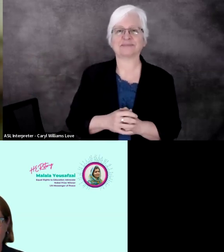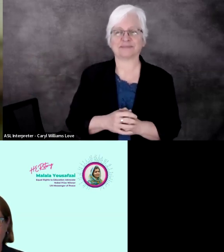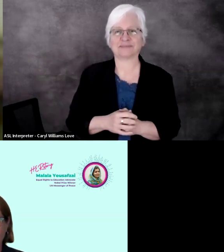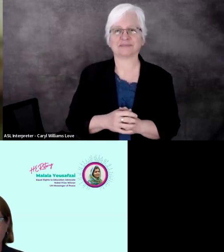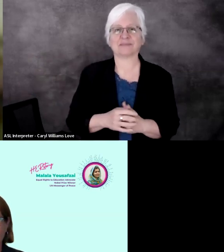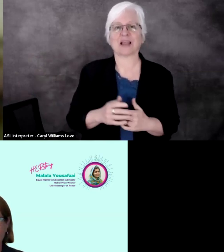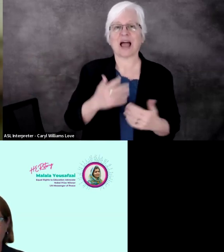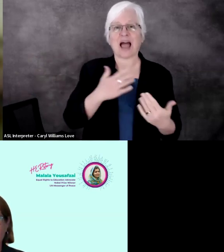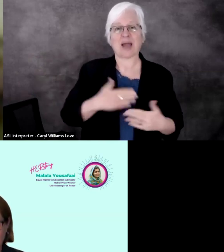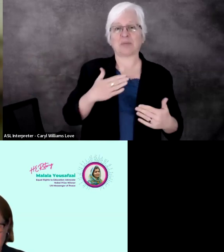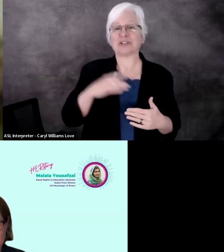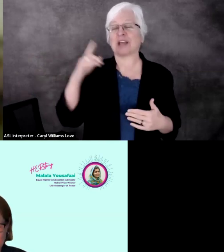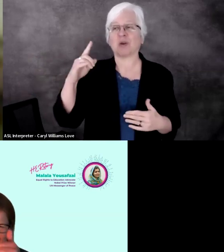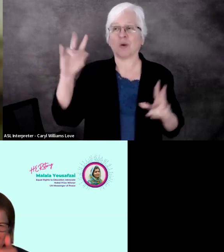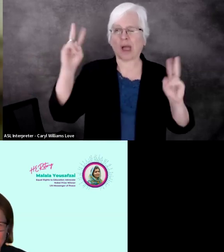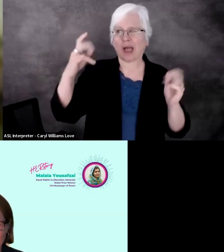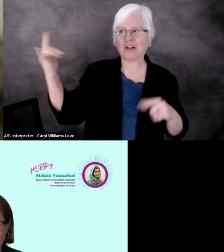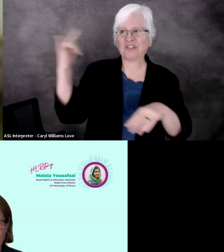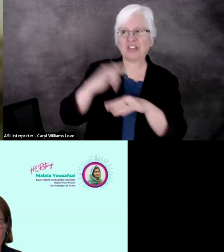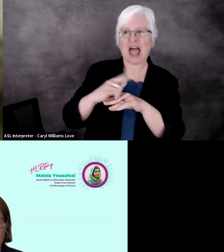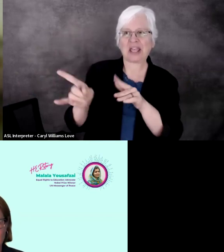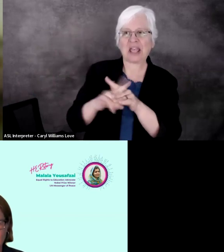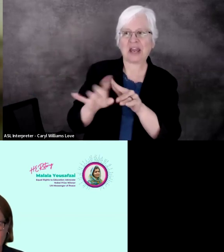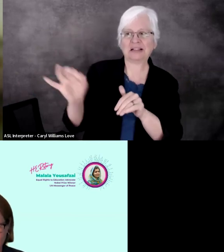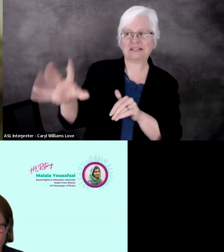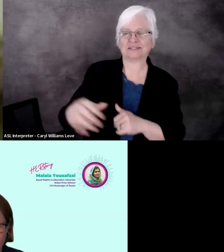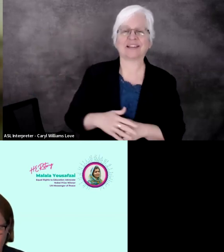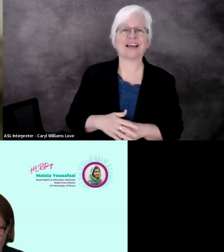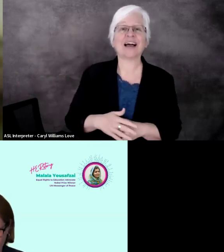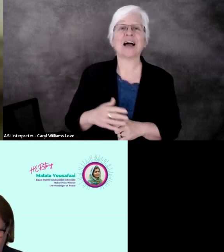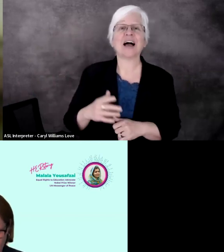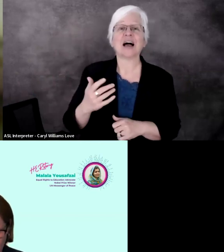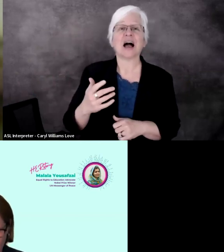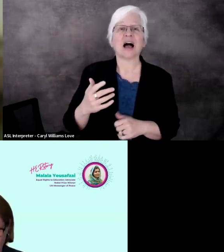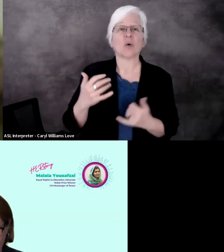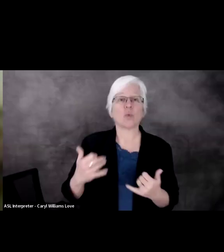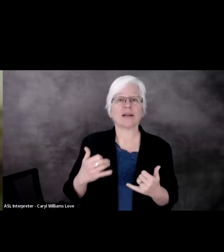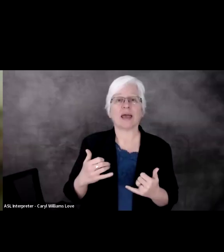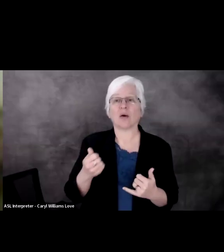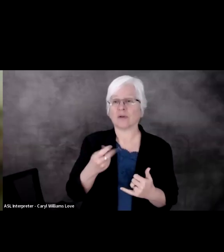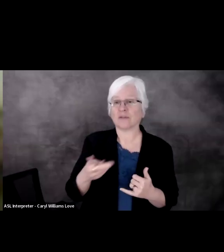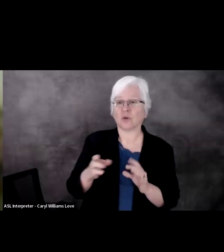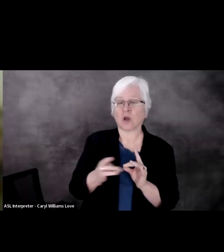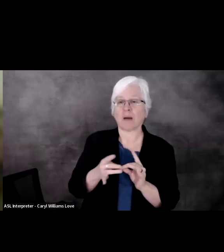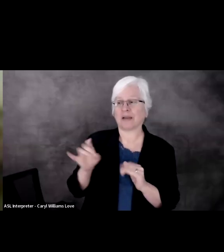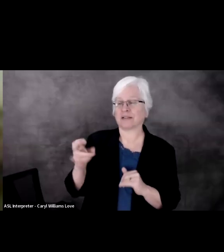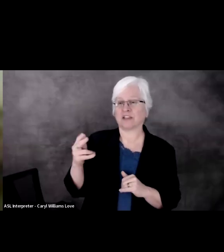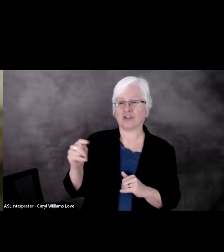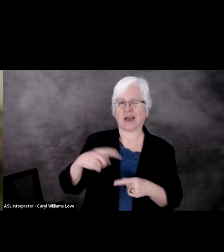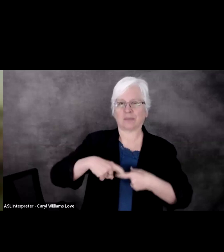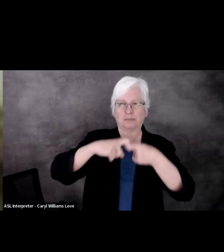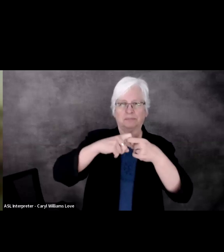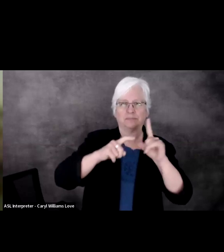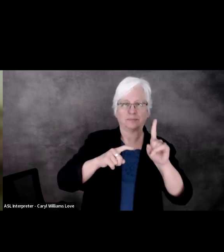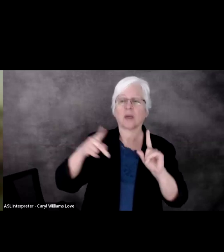I appreciate you flying in to share that. I'm going to pause. I see a couple hands up. I'm going to pause because we have a few comments in the chat. Puck, I think